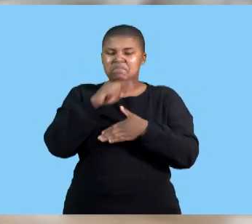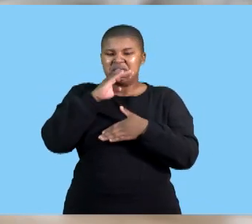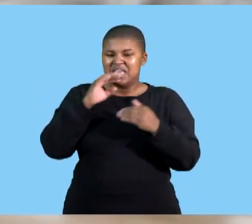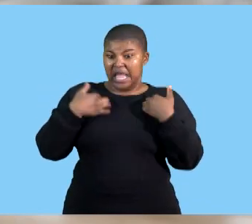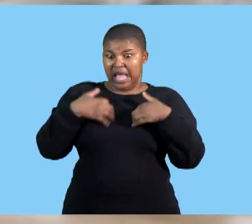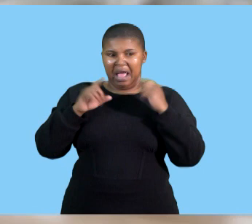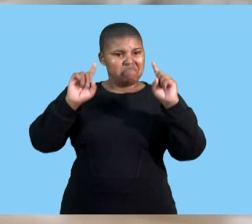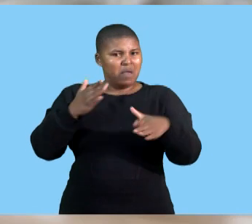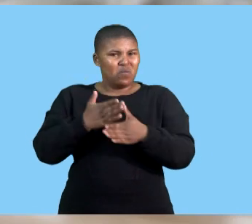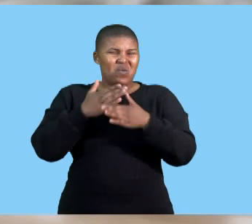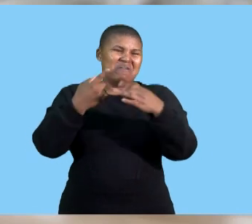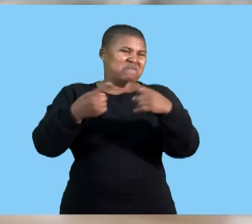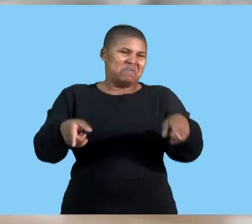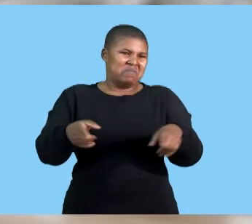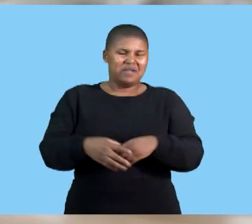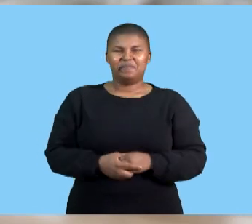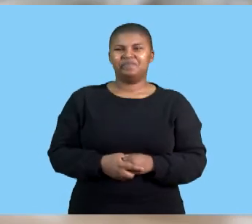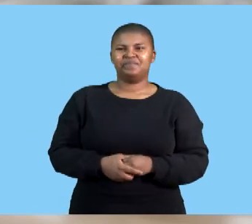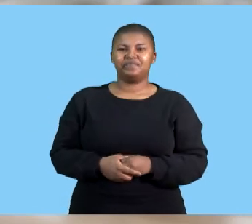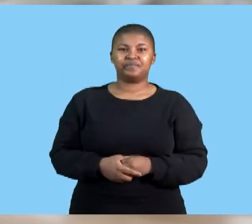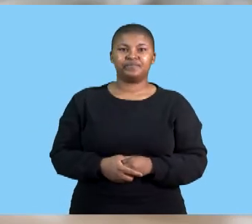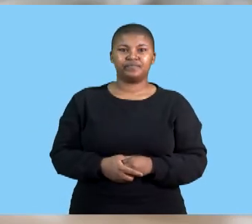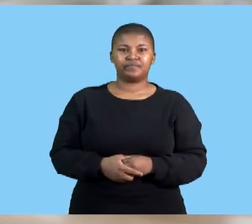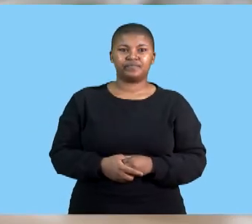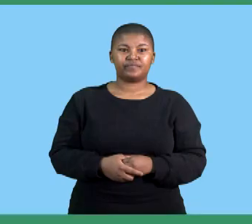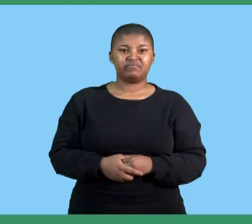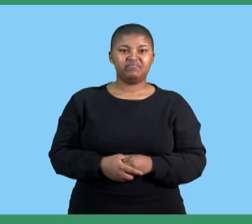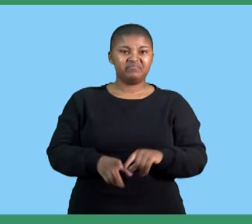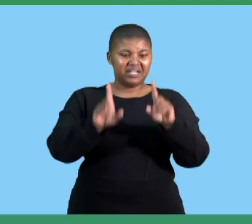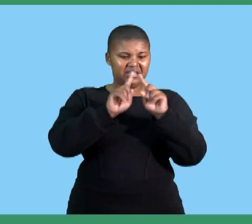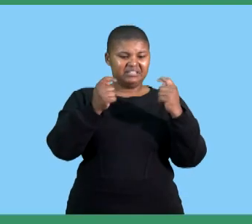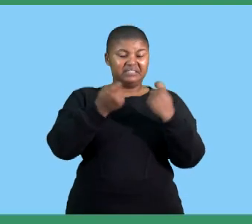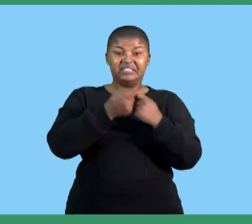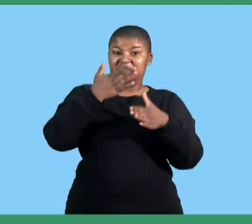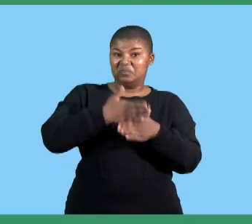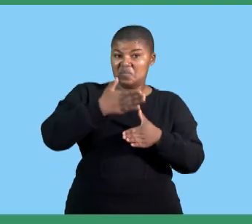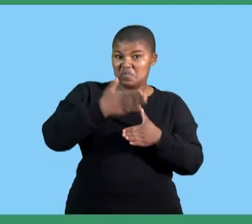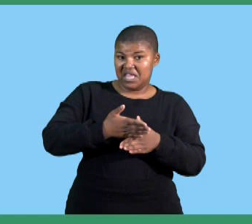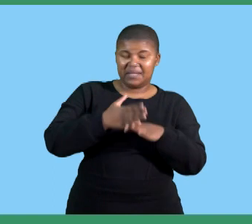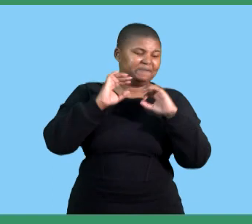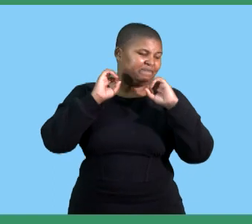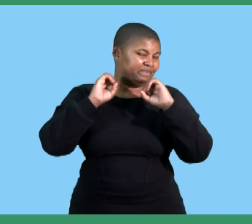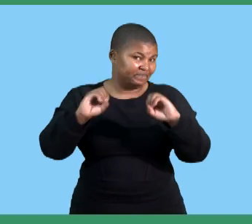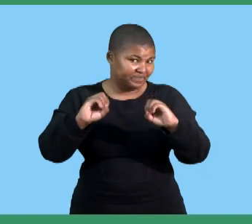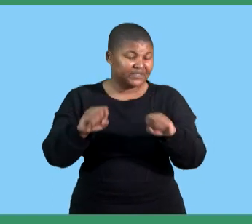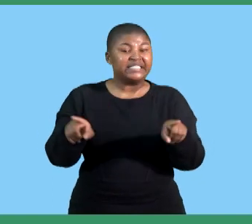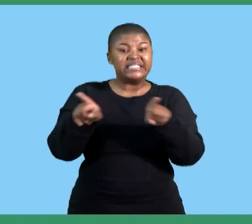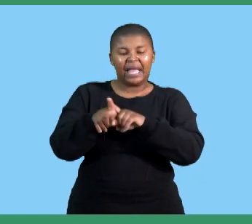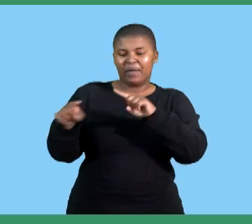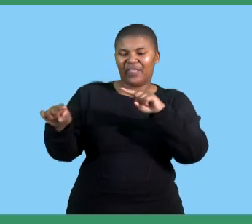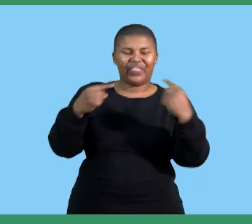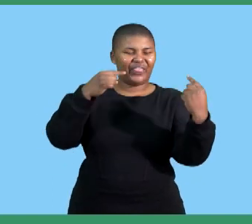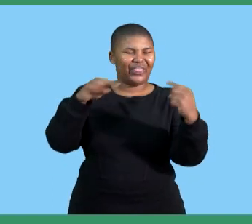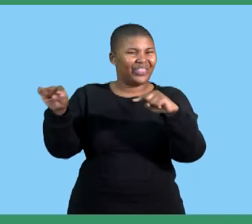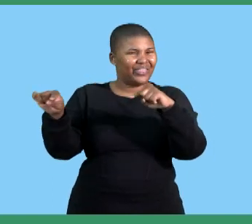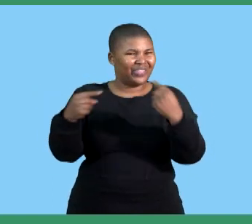an exciting place to be in. We have a lack of teamwork as well as conflict with